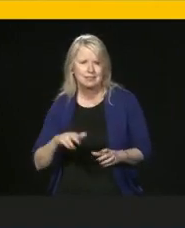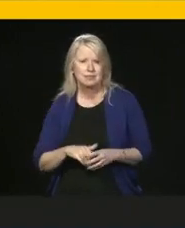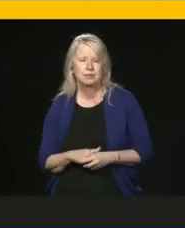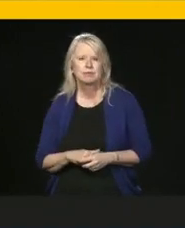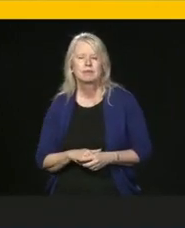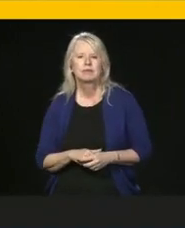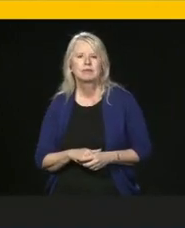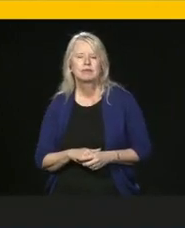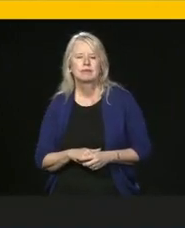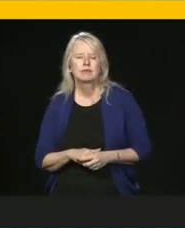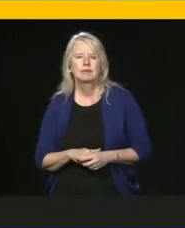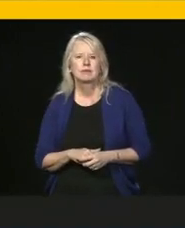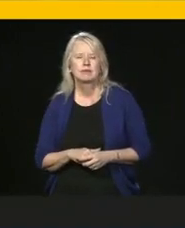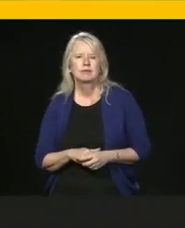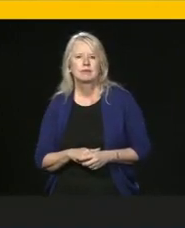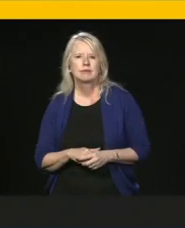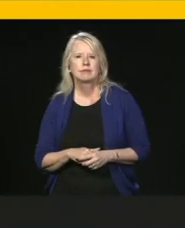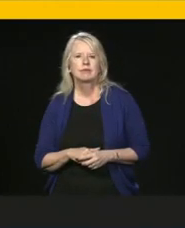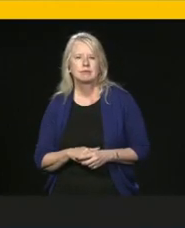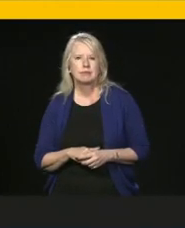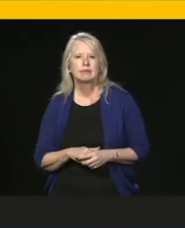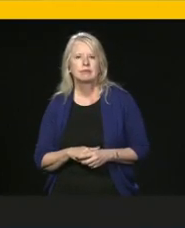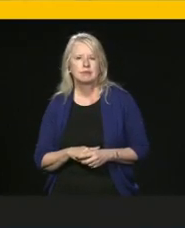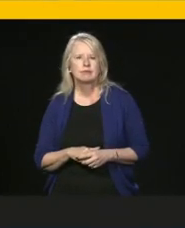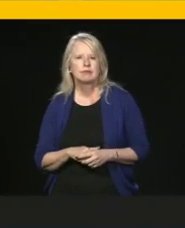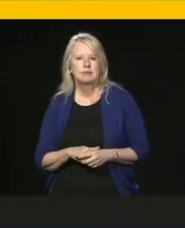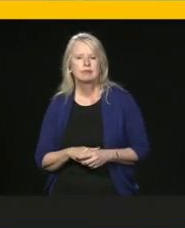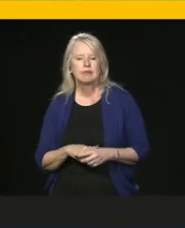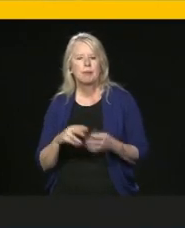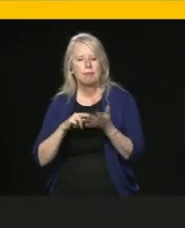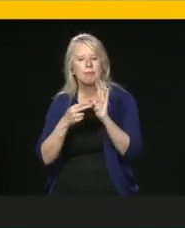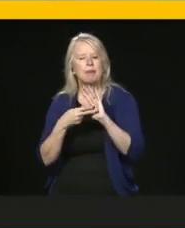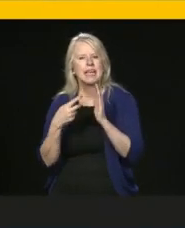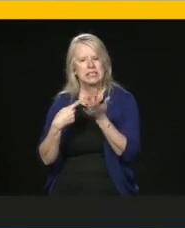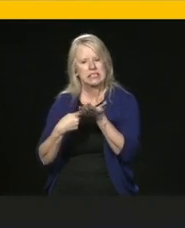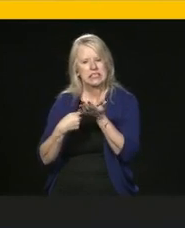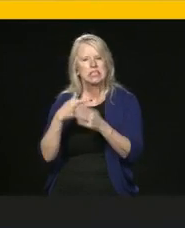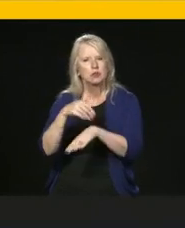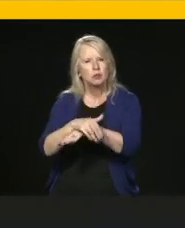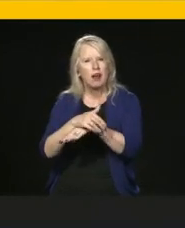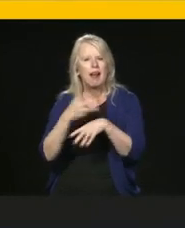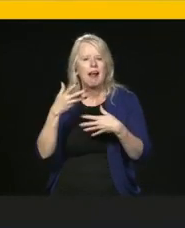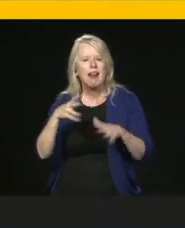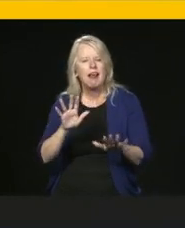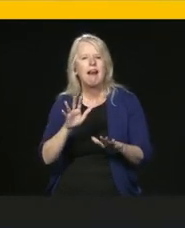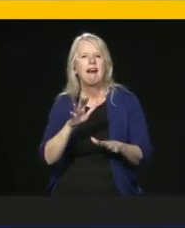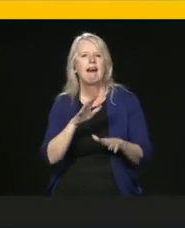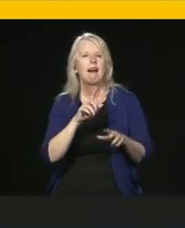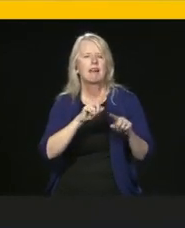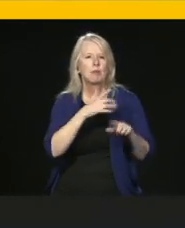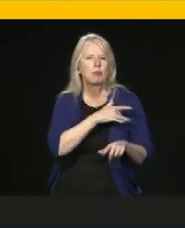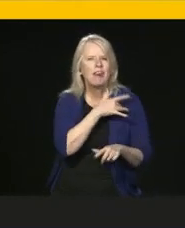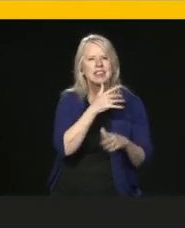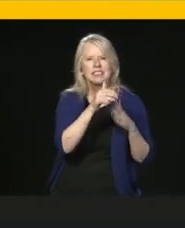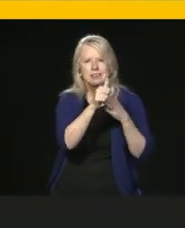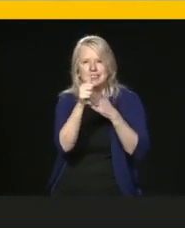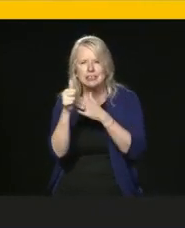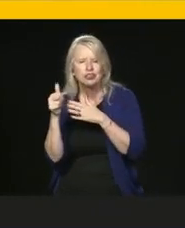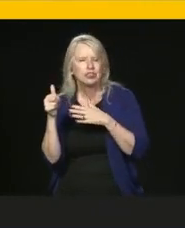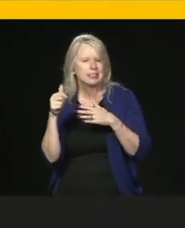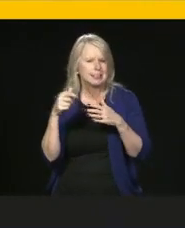and our conversation and dialogue will allow premiers and our prime minister to determine what's happening in each province and territory,